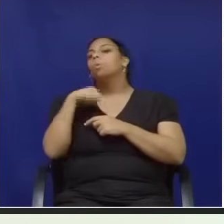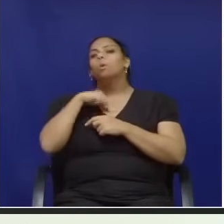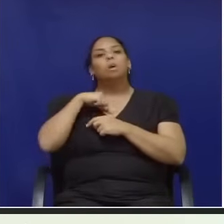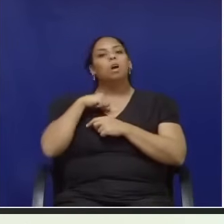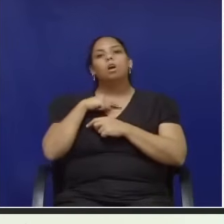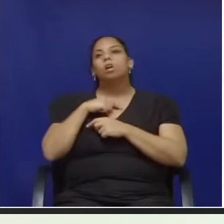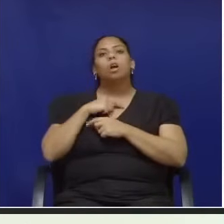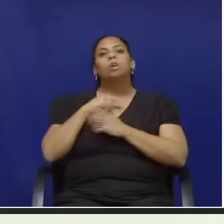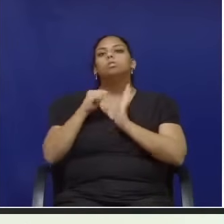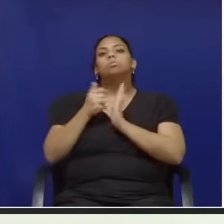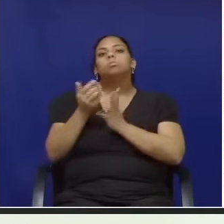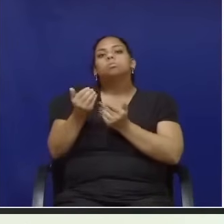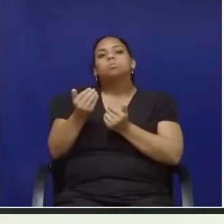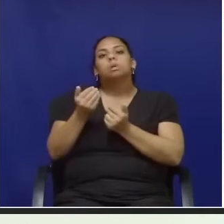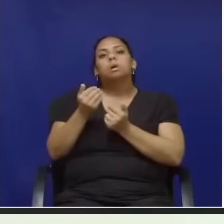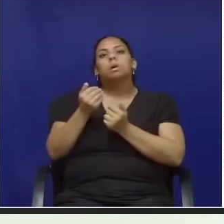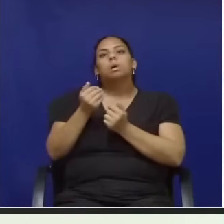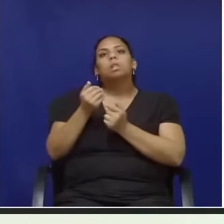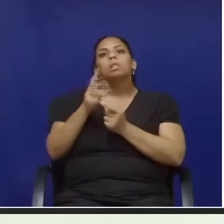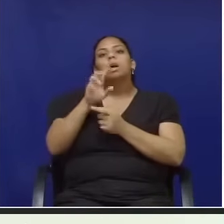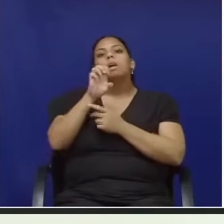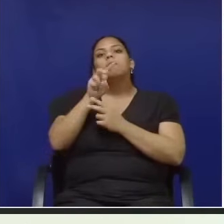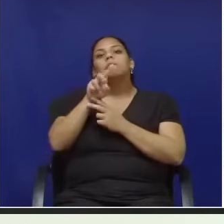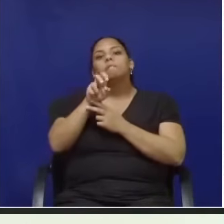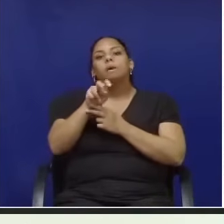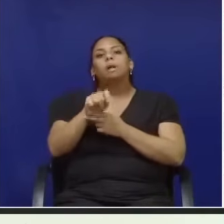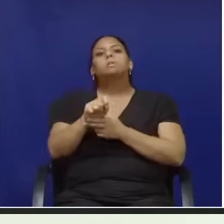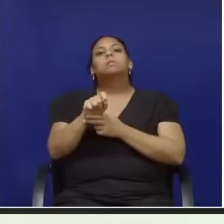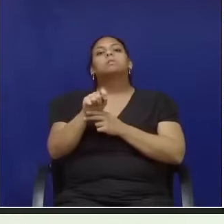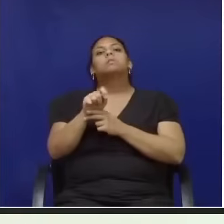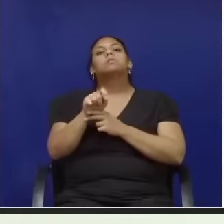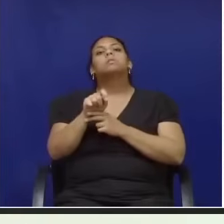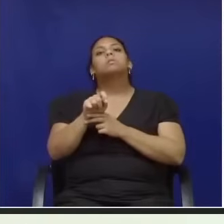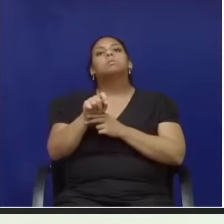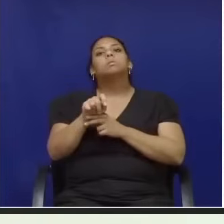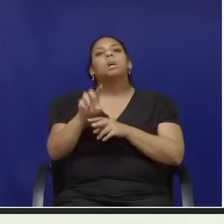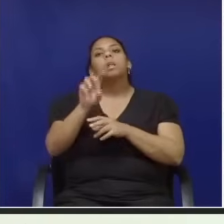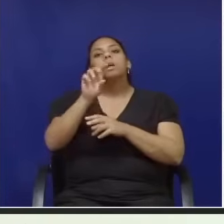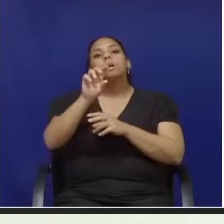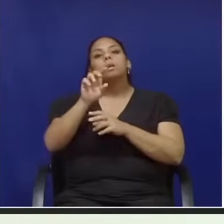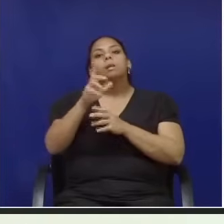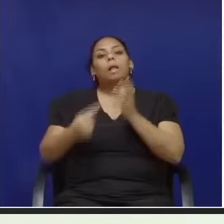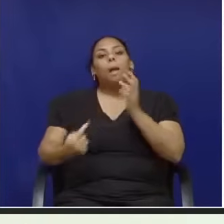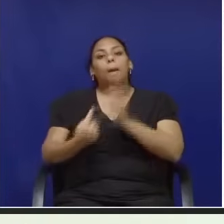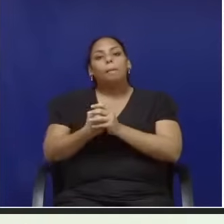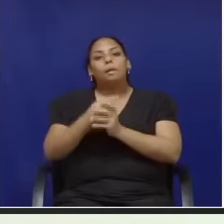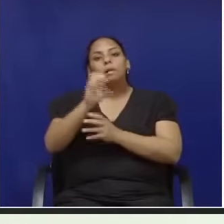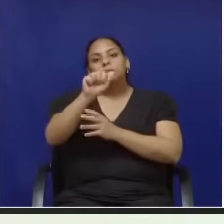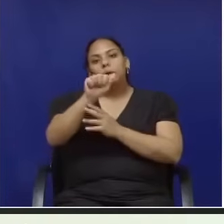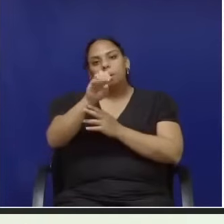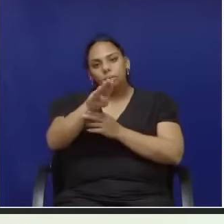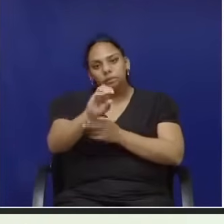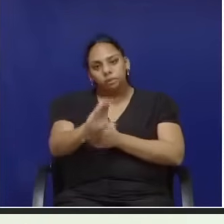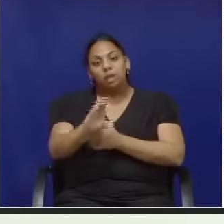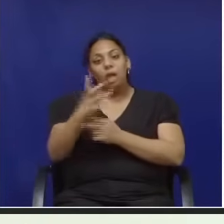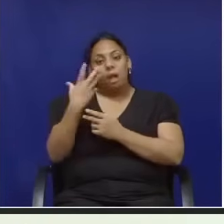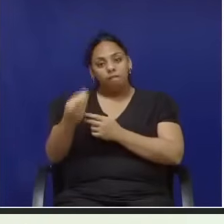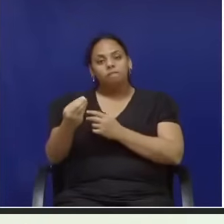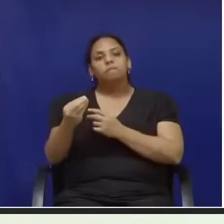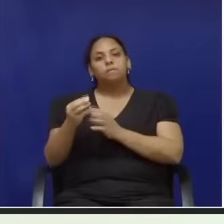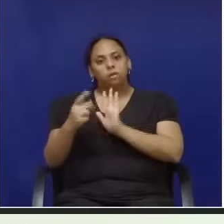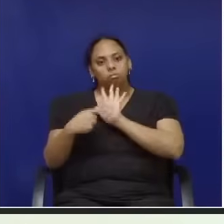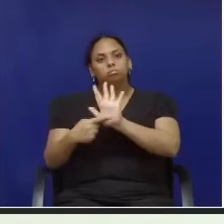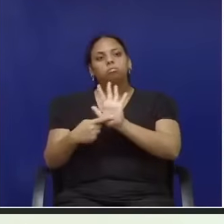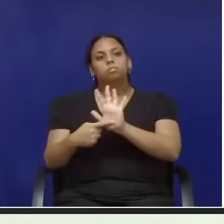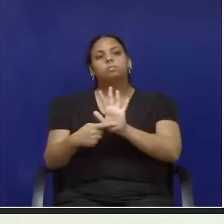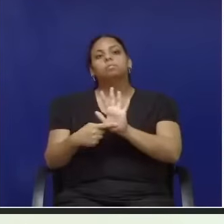spectating as the events unfolded within the service. It's on record that